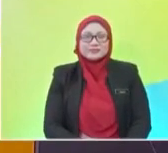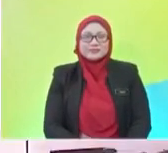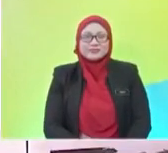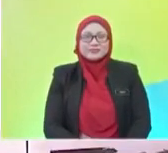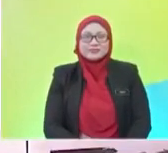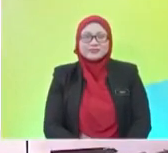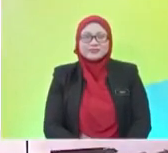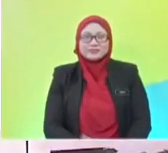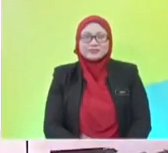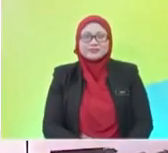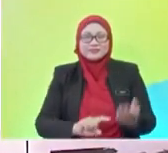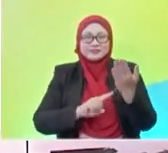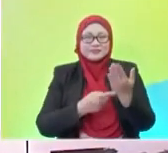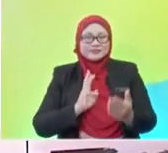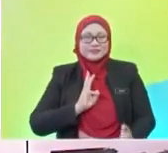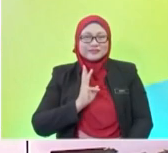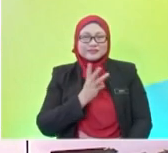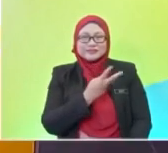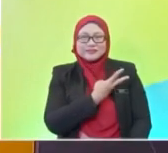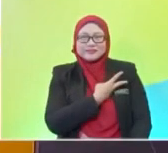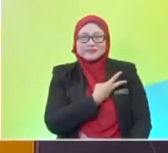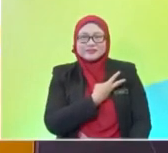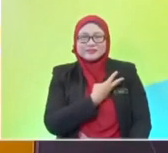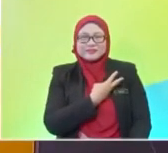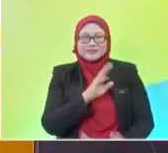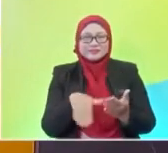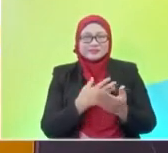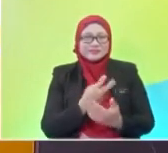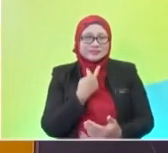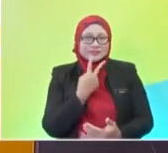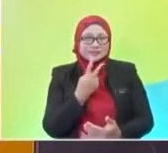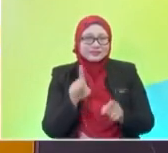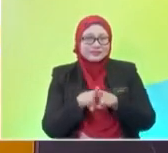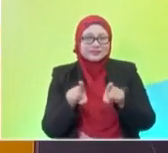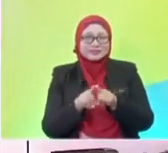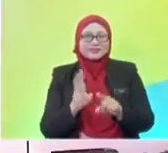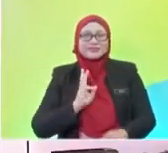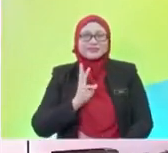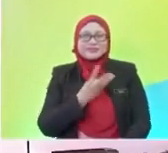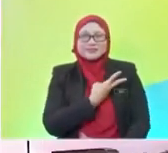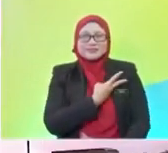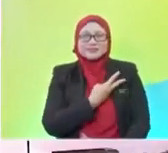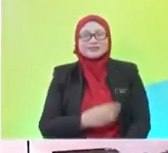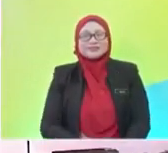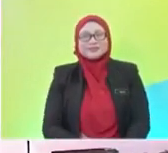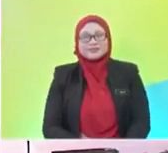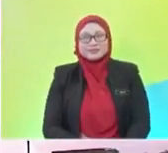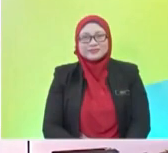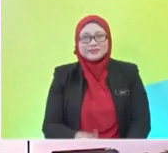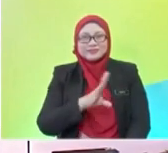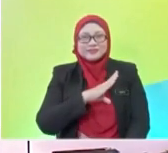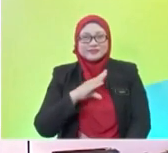Okay. We... Okay, everyone say it together. We... Okay. And then